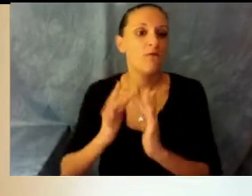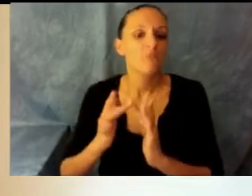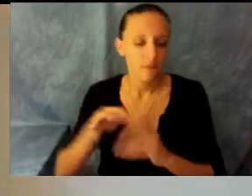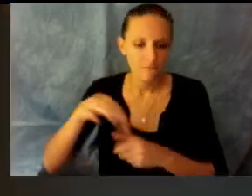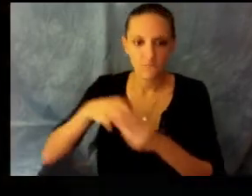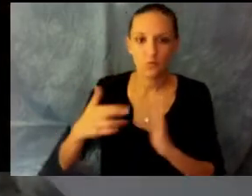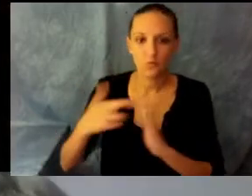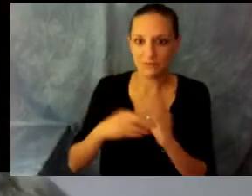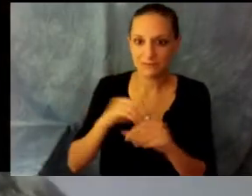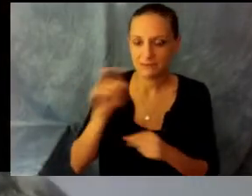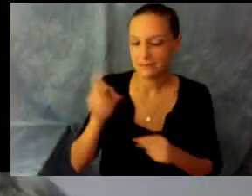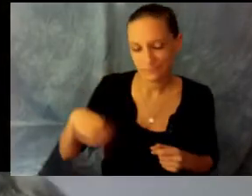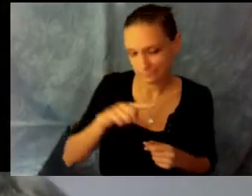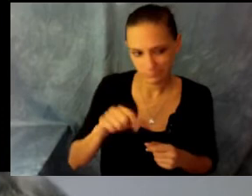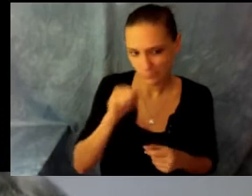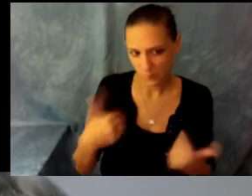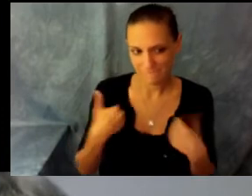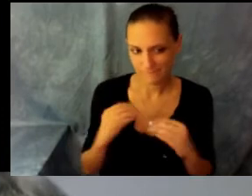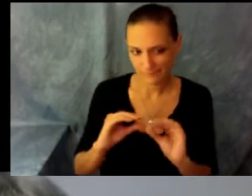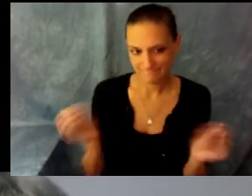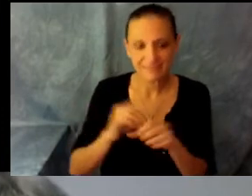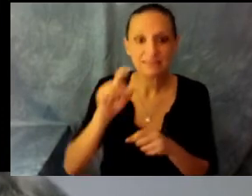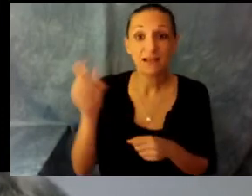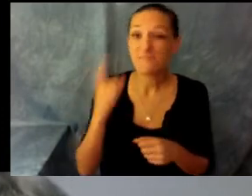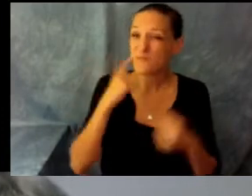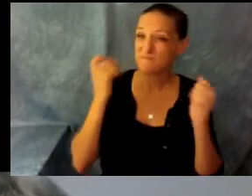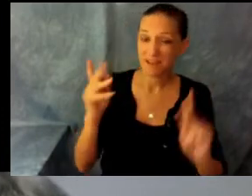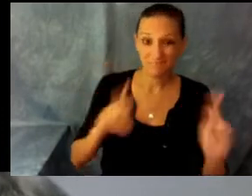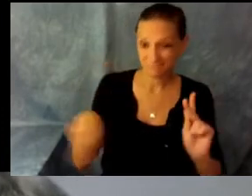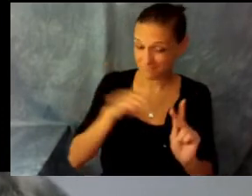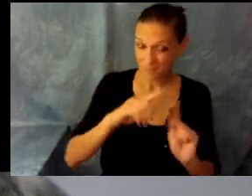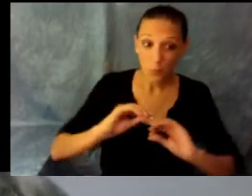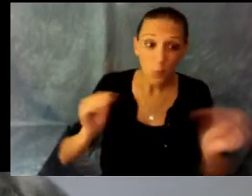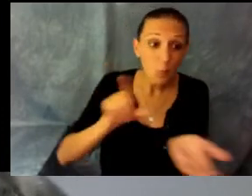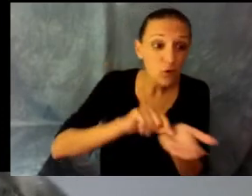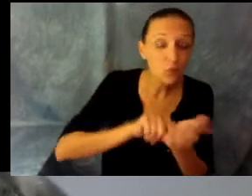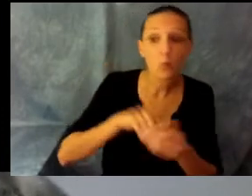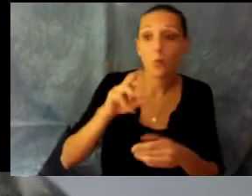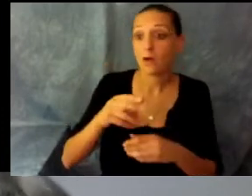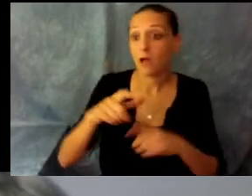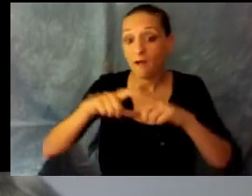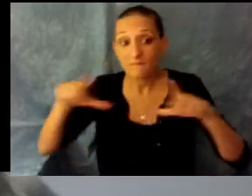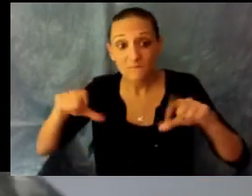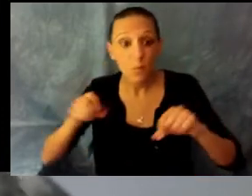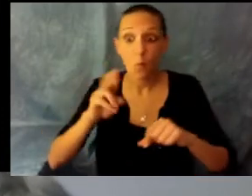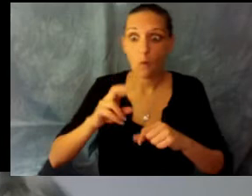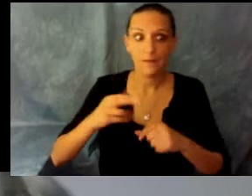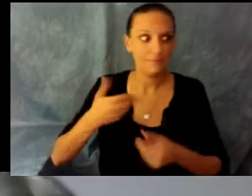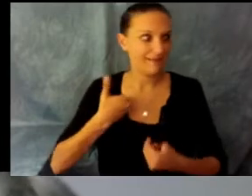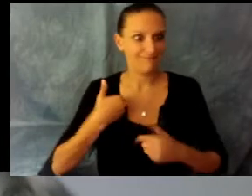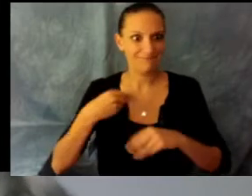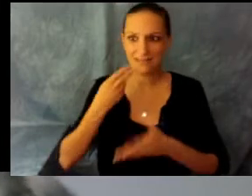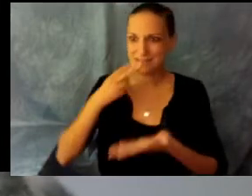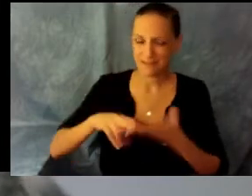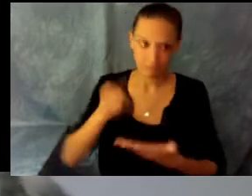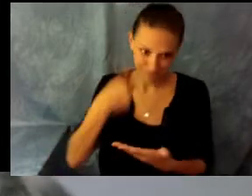don't have. And again, for so many people who don't have printers or envelopes or keep stamps in stock, I never keep stamps